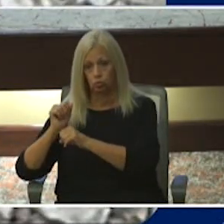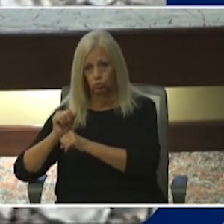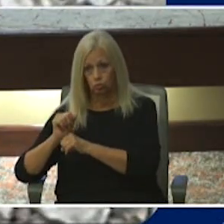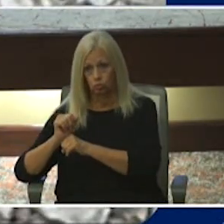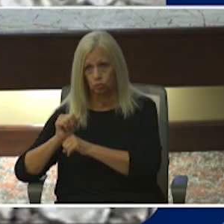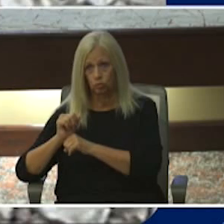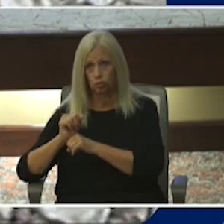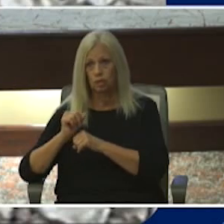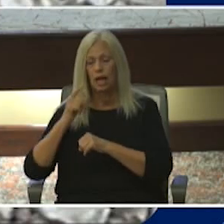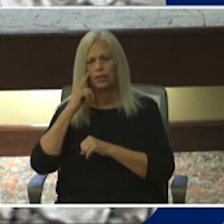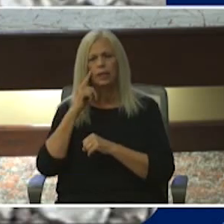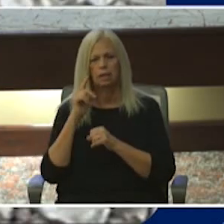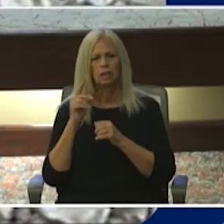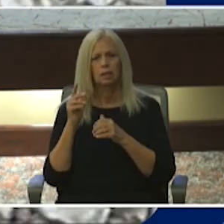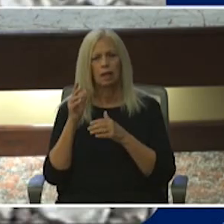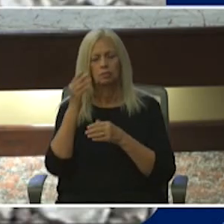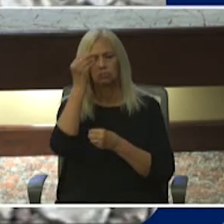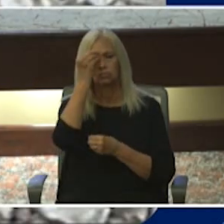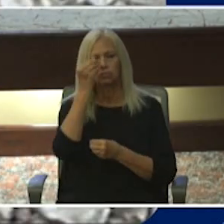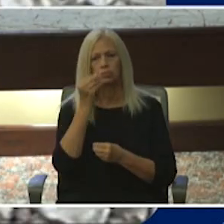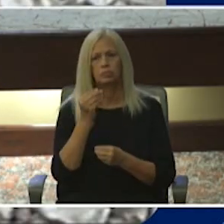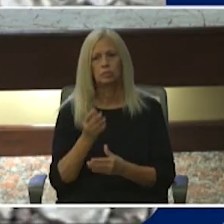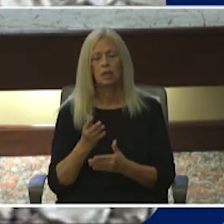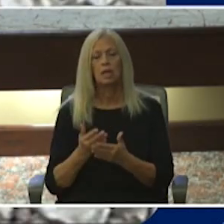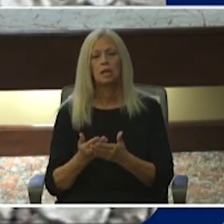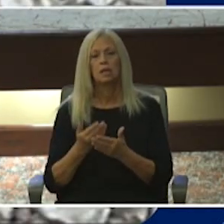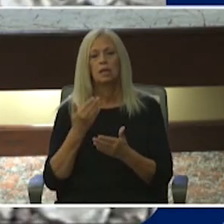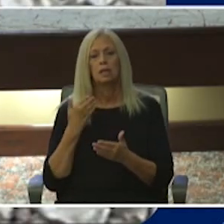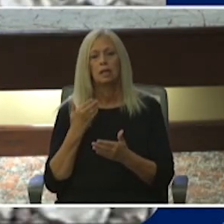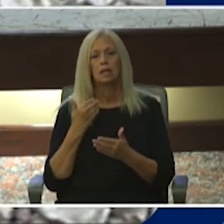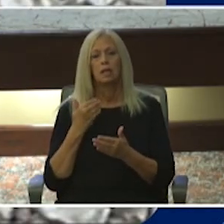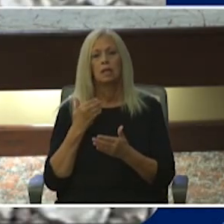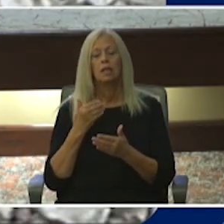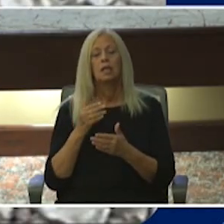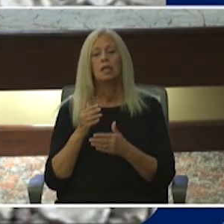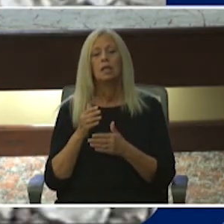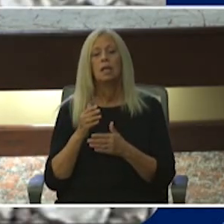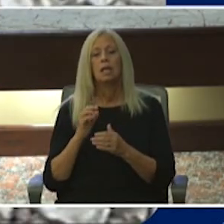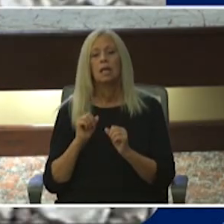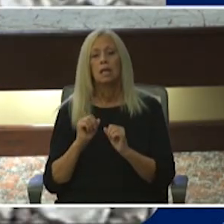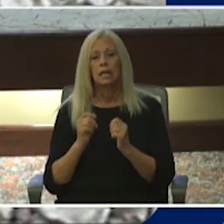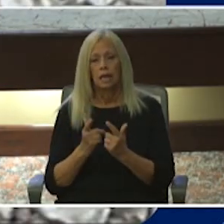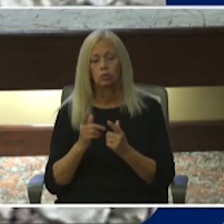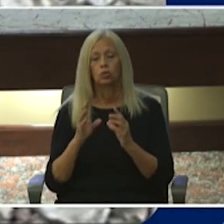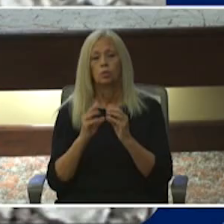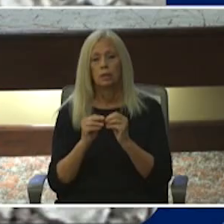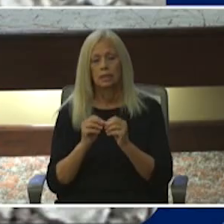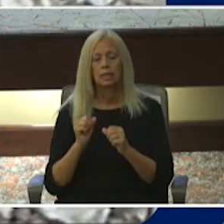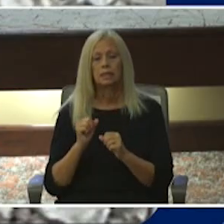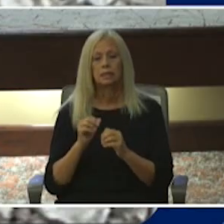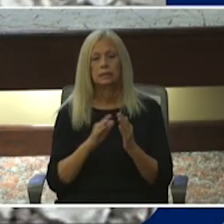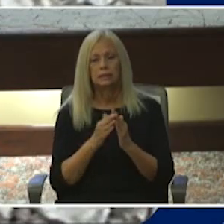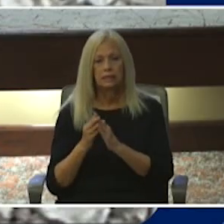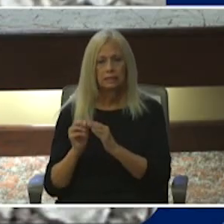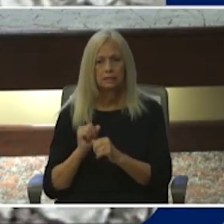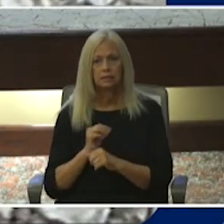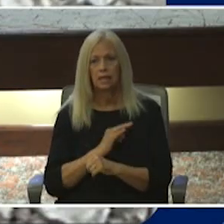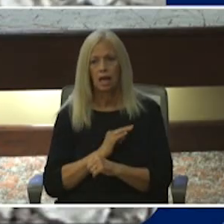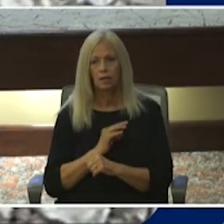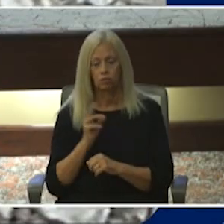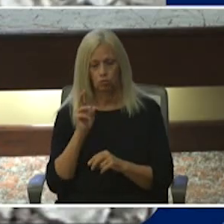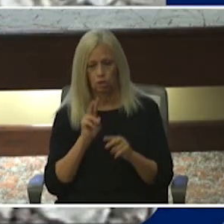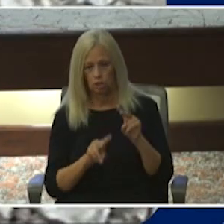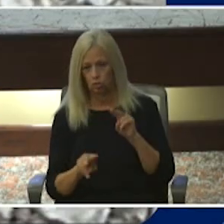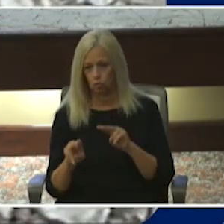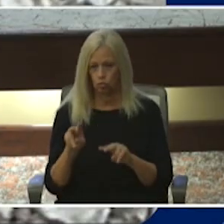I think I had shared this in an informal in a previous council, and city staff, we went through, we looked at all the conduit,